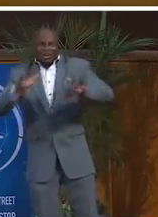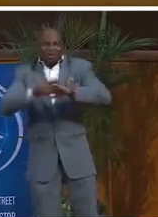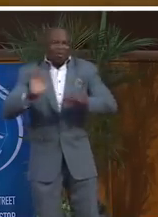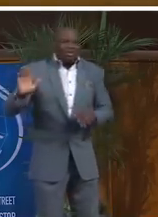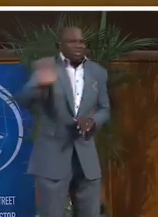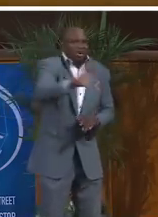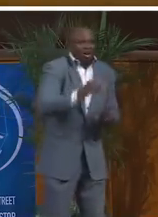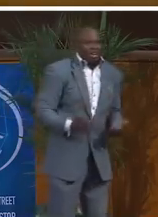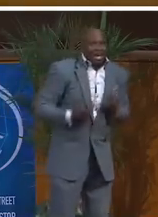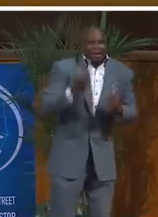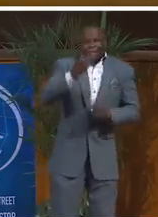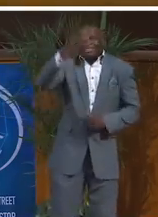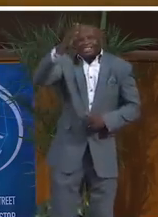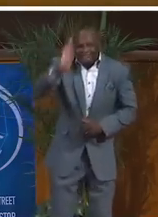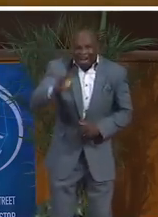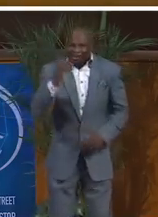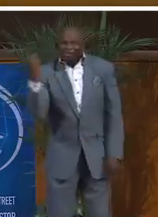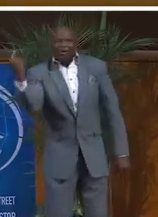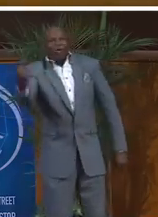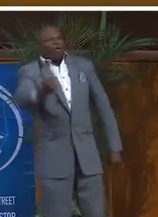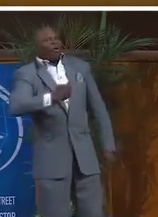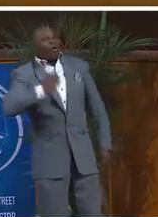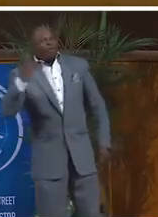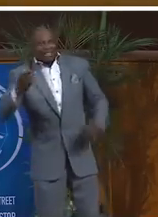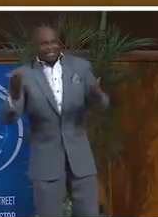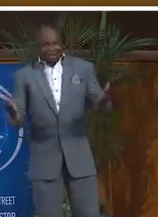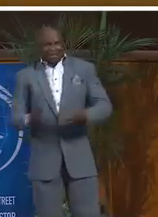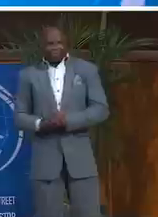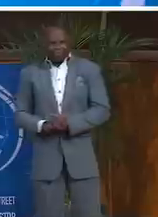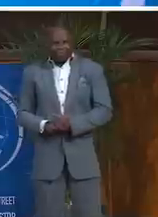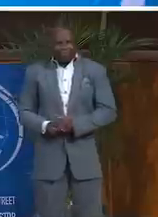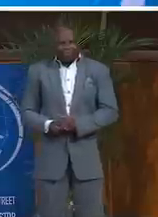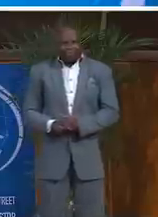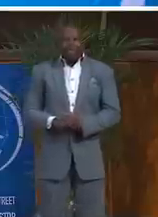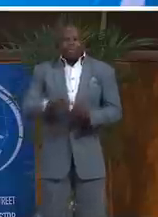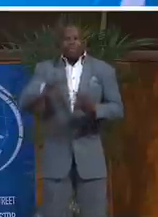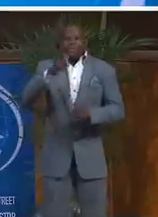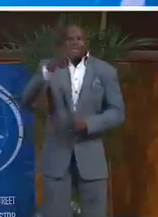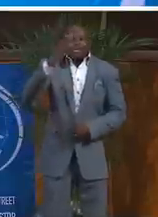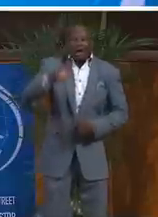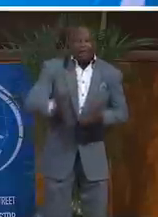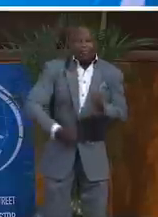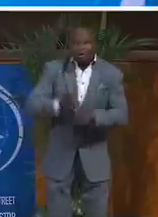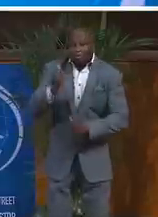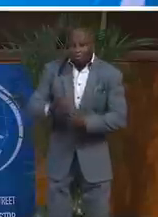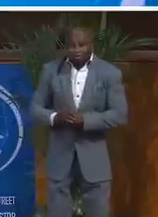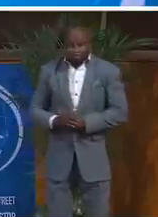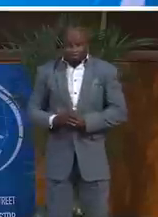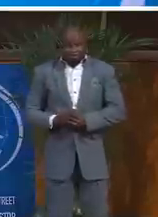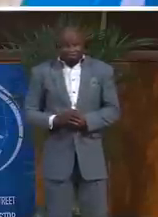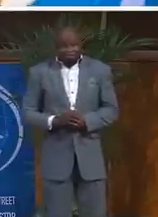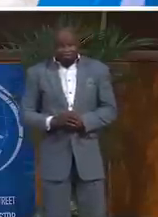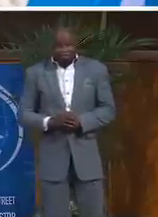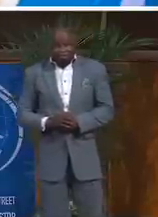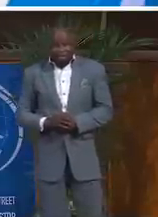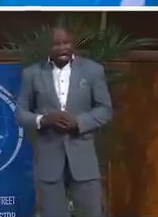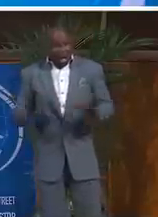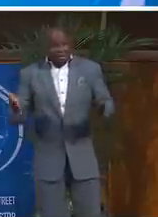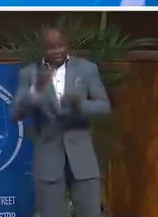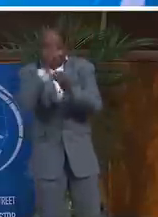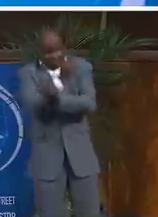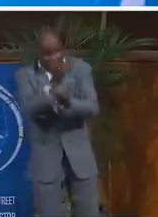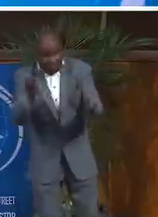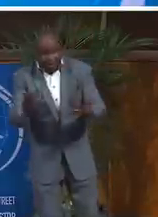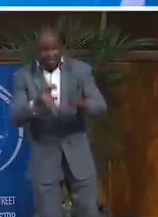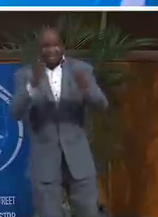your life, because God is always there when we need God most. I came by to